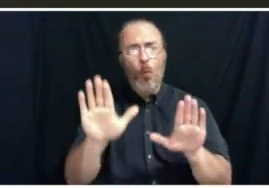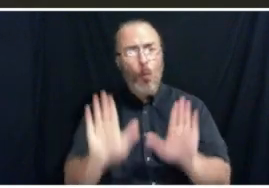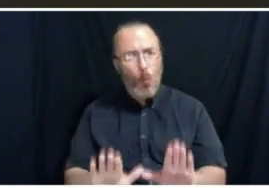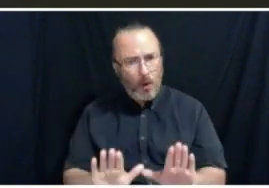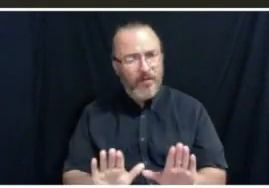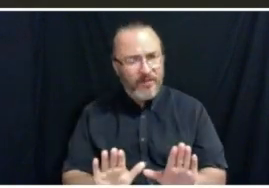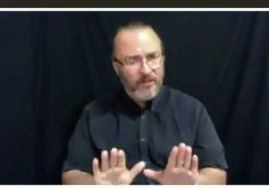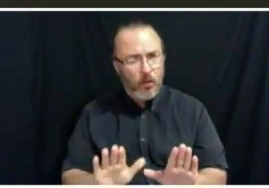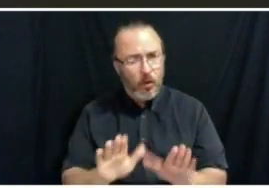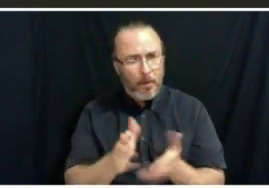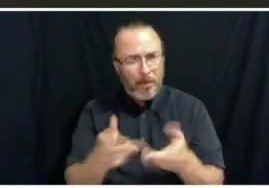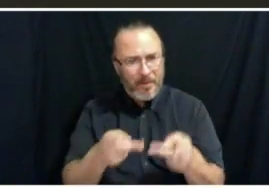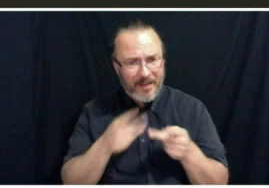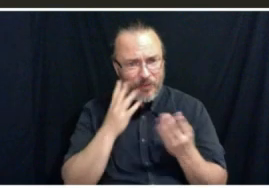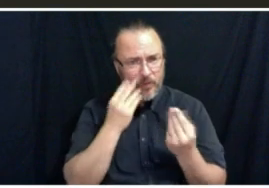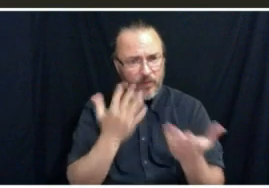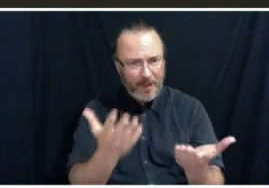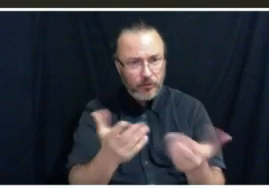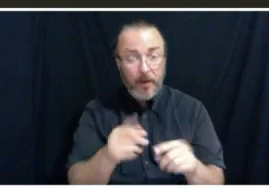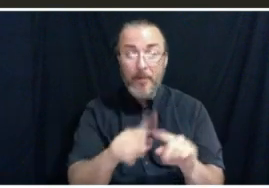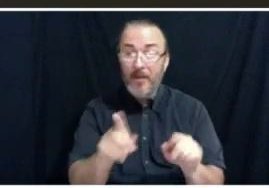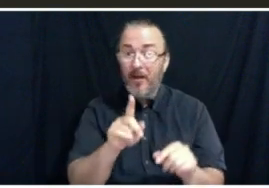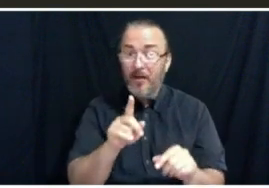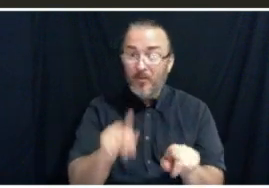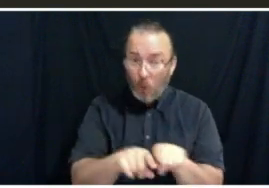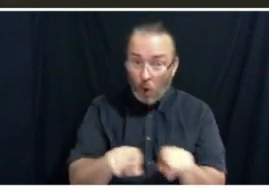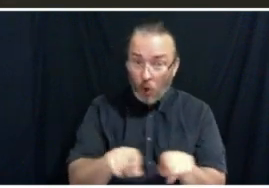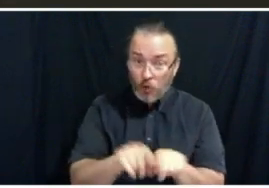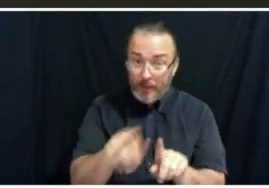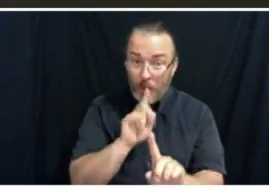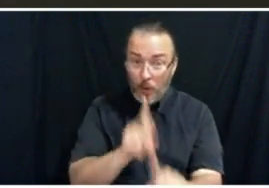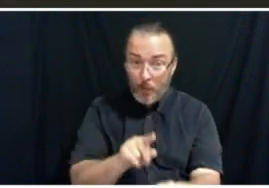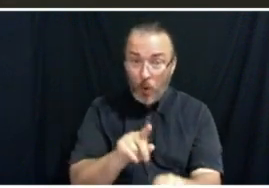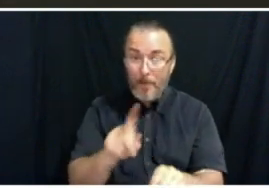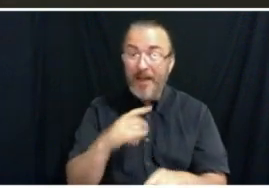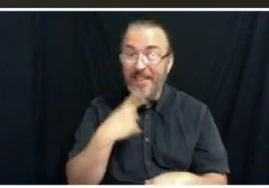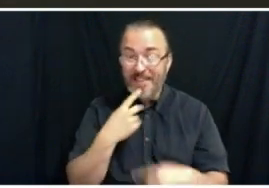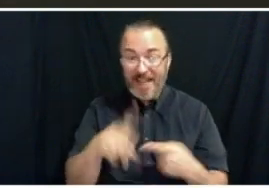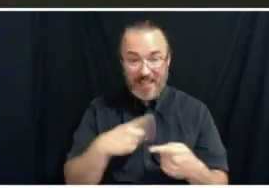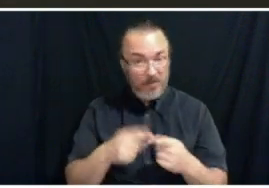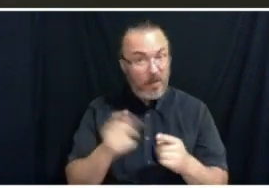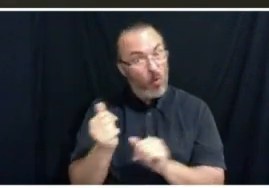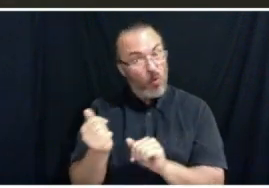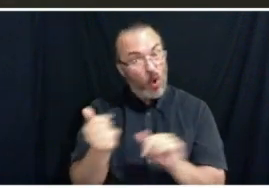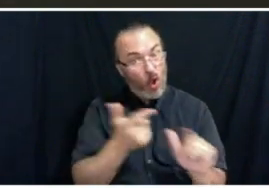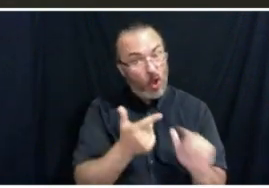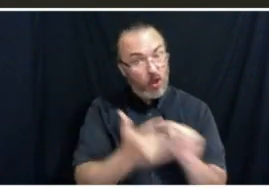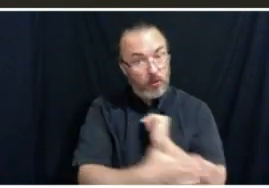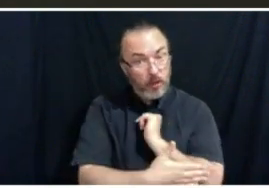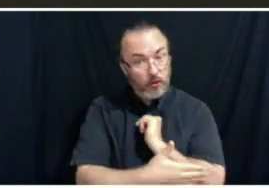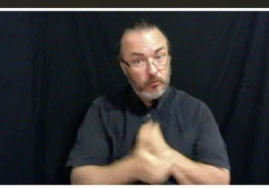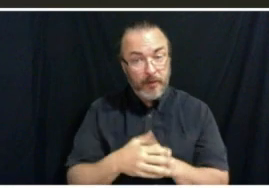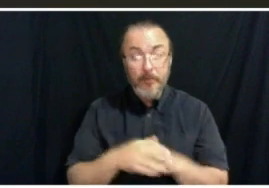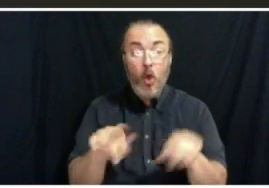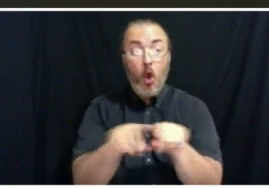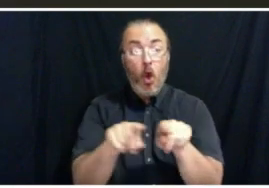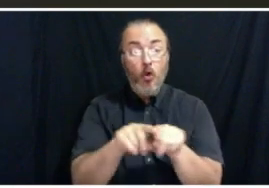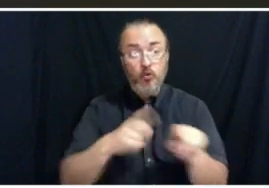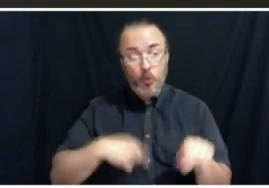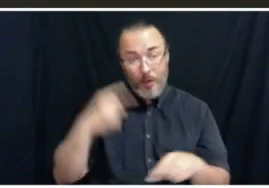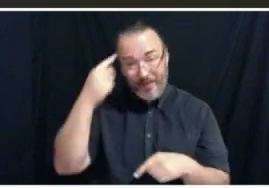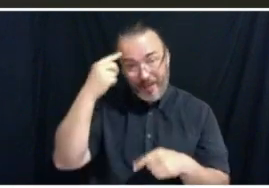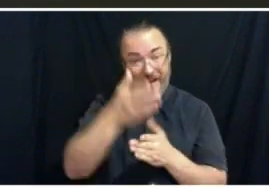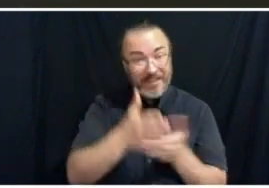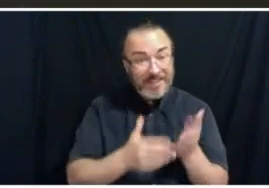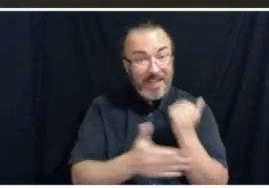years. But inevitably, the report needs to have something to say about all countries. We also felt that countries do not all learn in